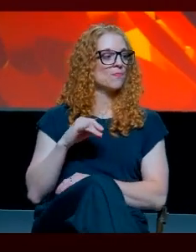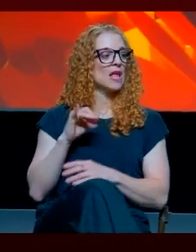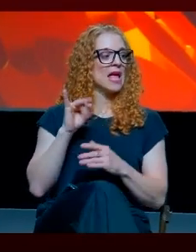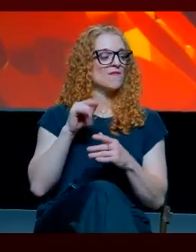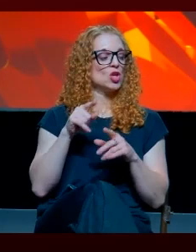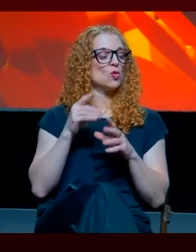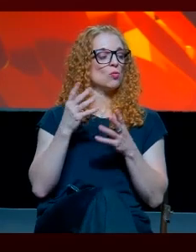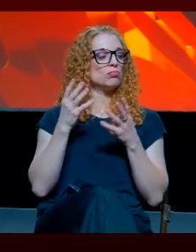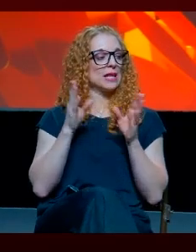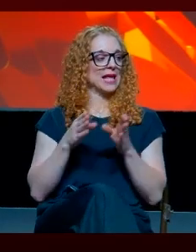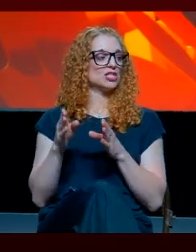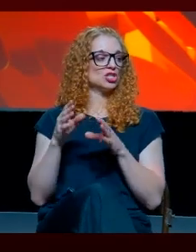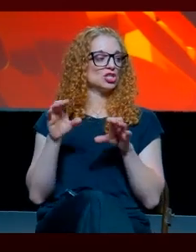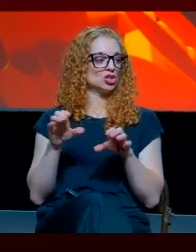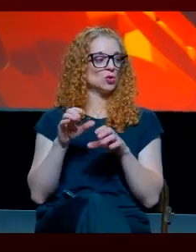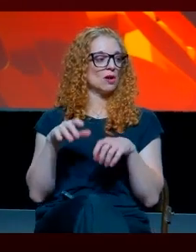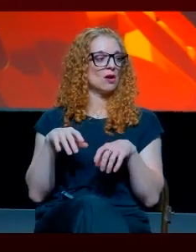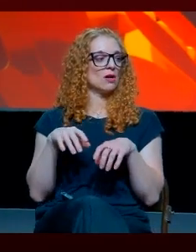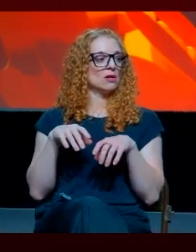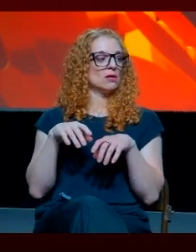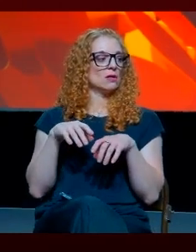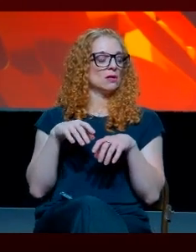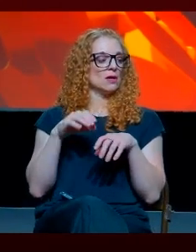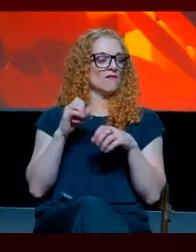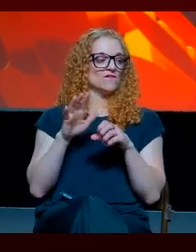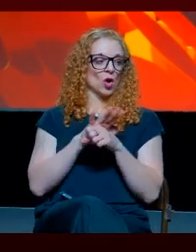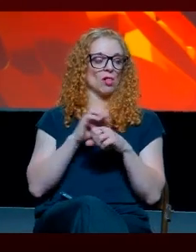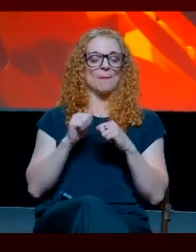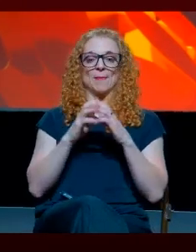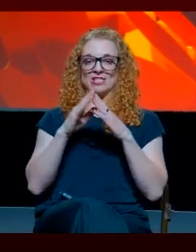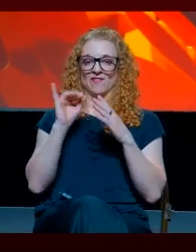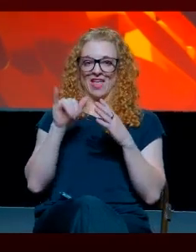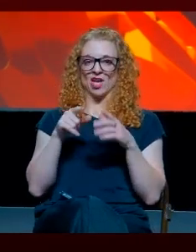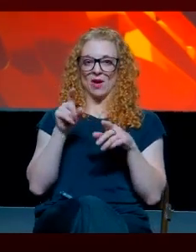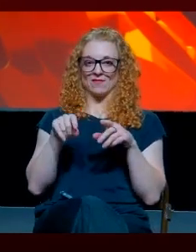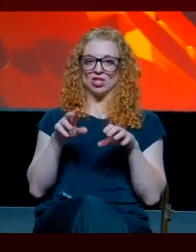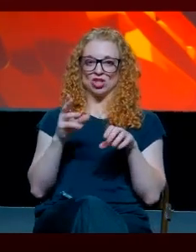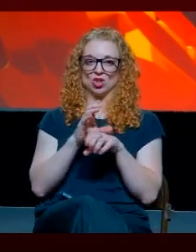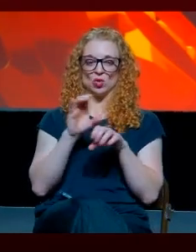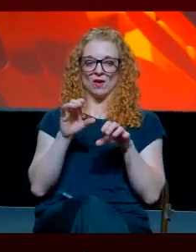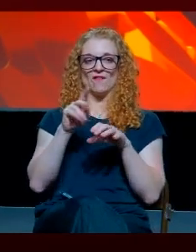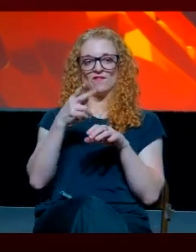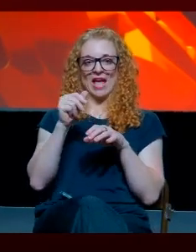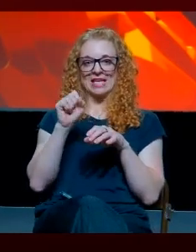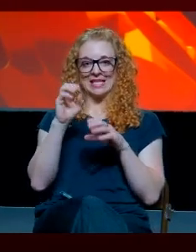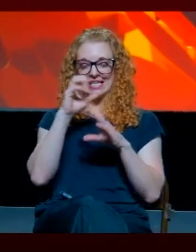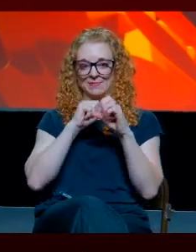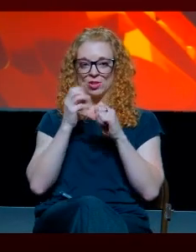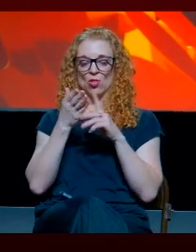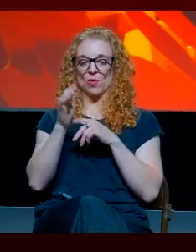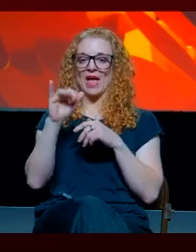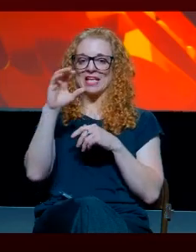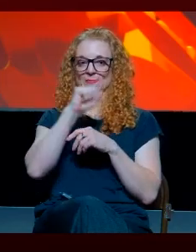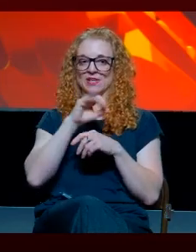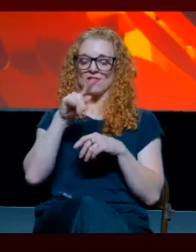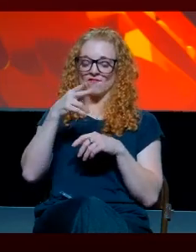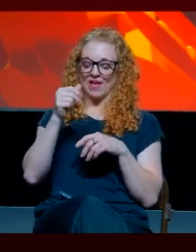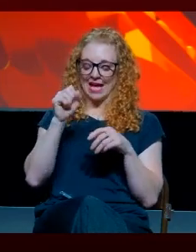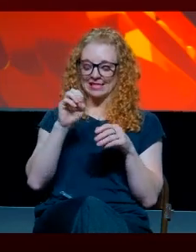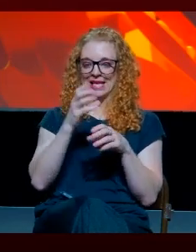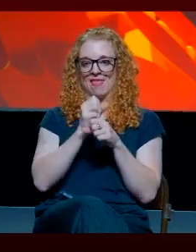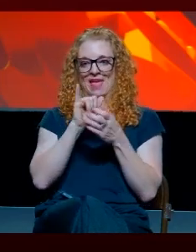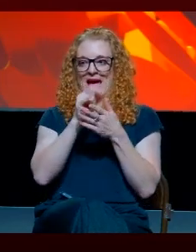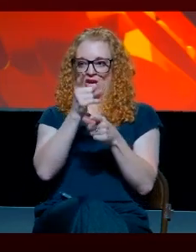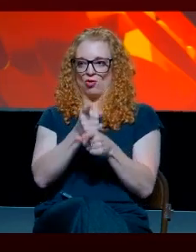going to do a fault-tolerant implementation of this, you'll have to do what is known as phase estimation through the estimation of the phase, get the accurate